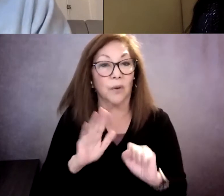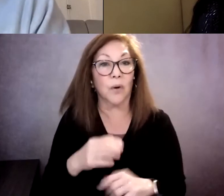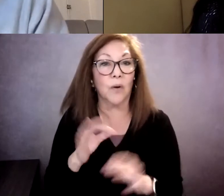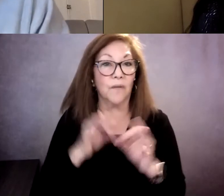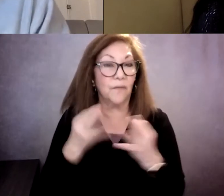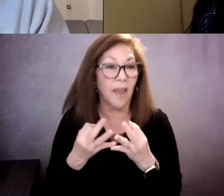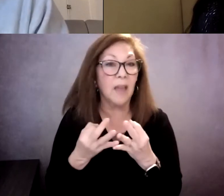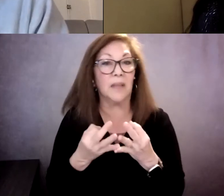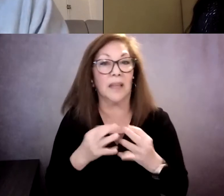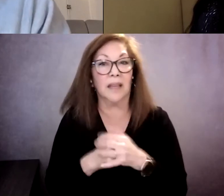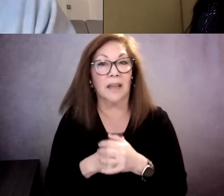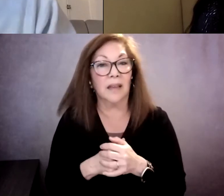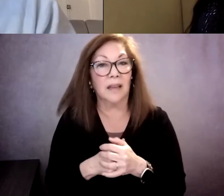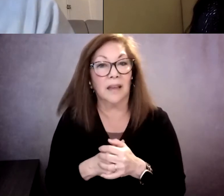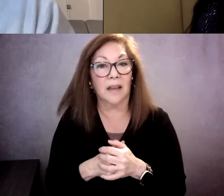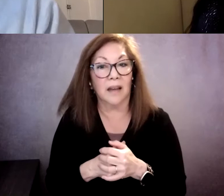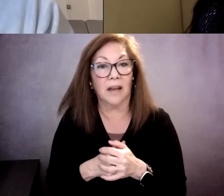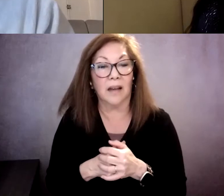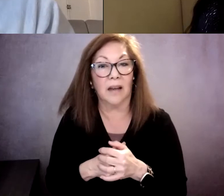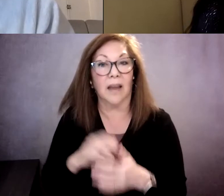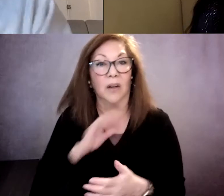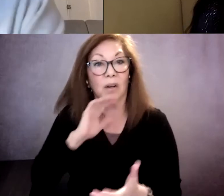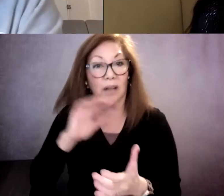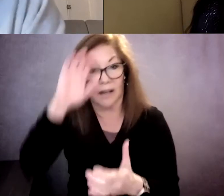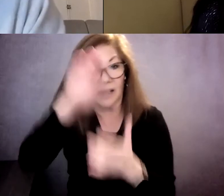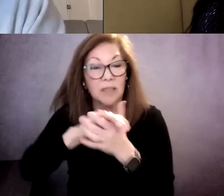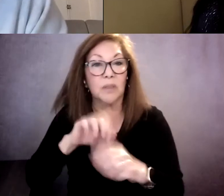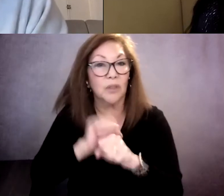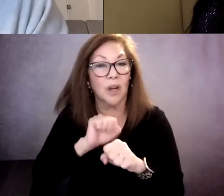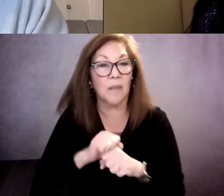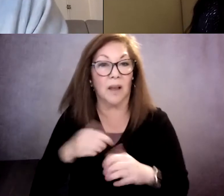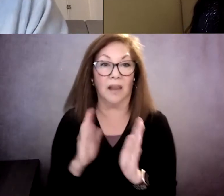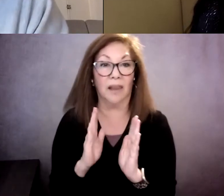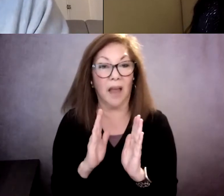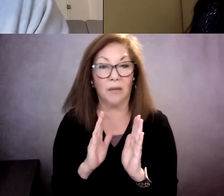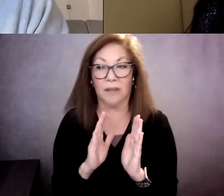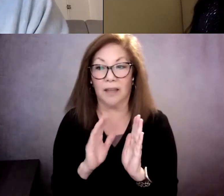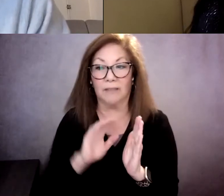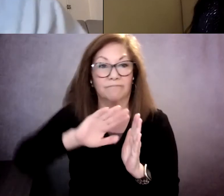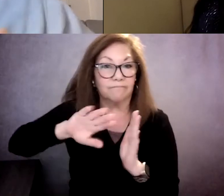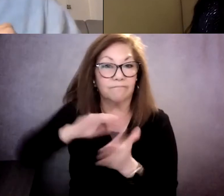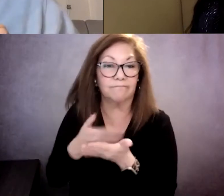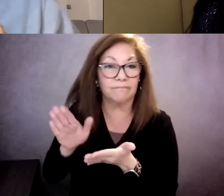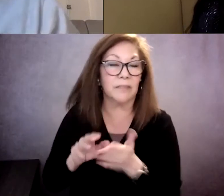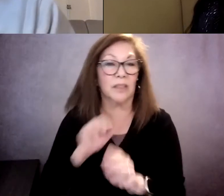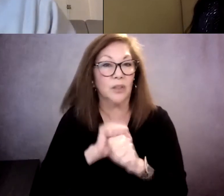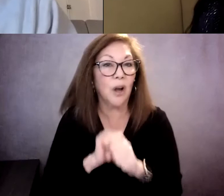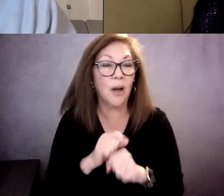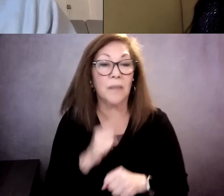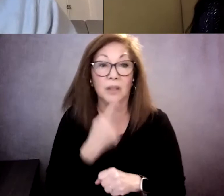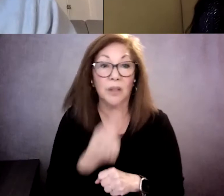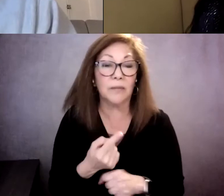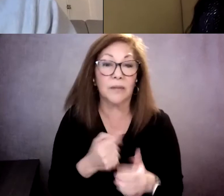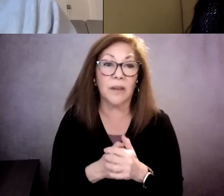husband's job in a similar line of work allowed her to ditch that job in nursing altogether and instead kind of strike out